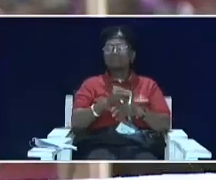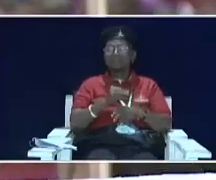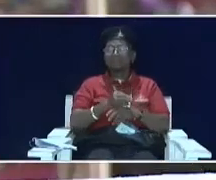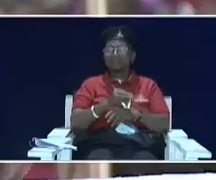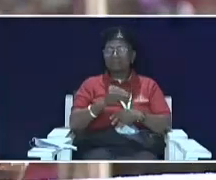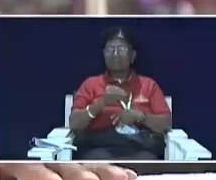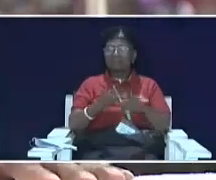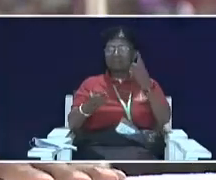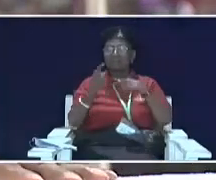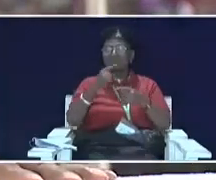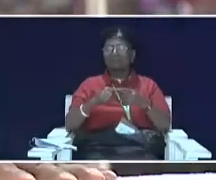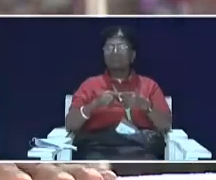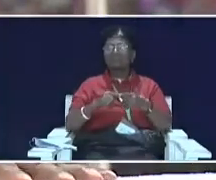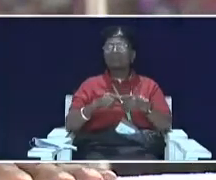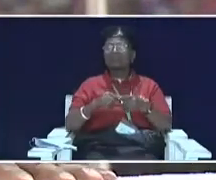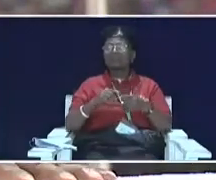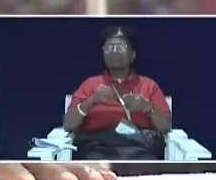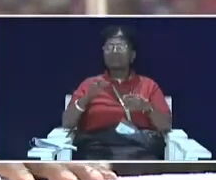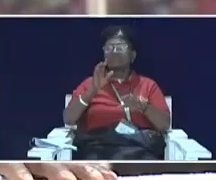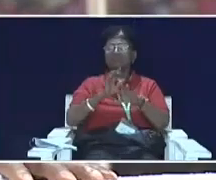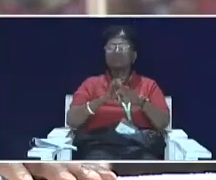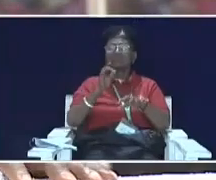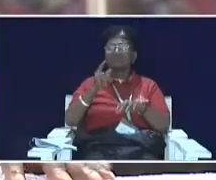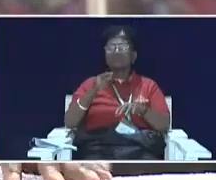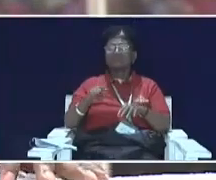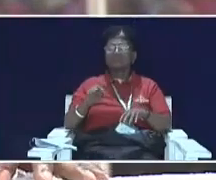and touched the coffin.